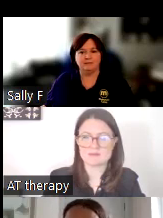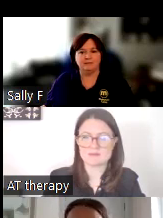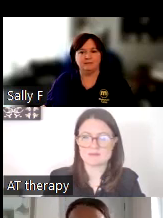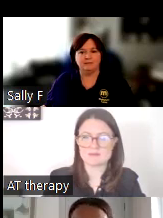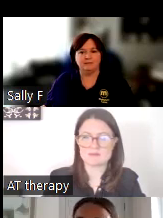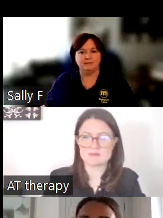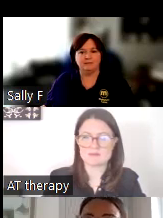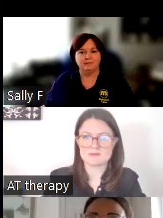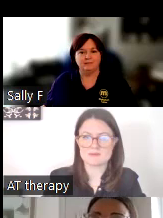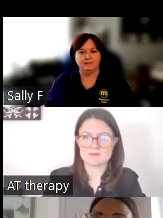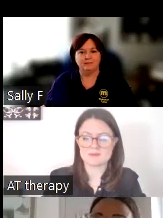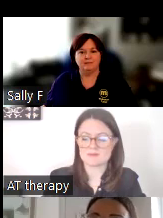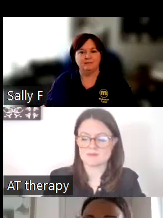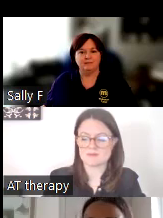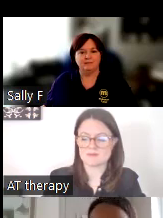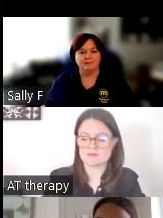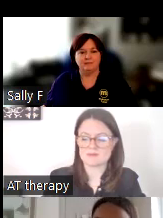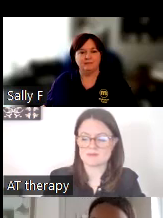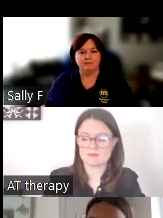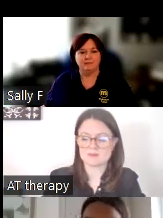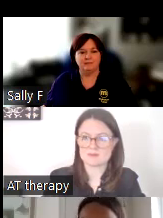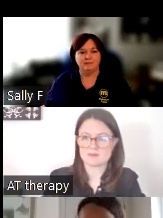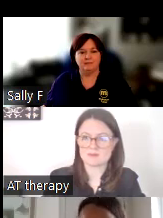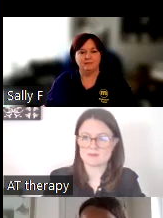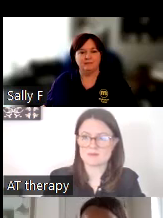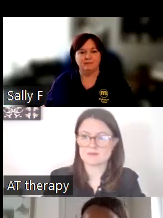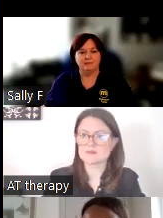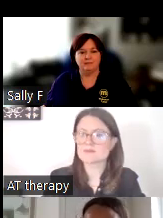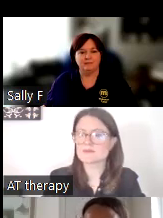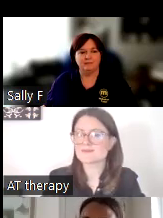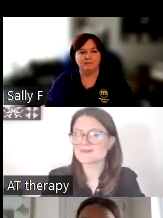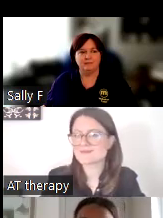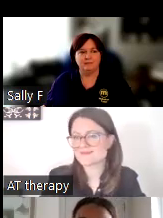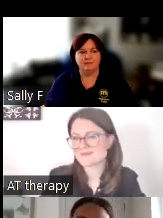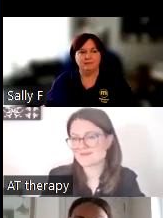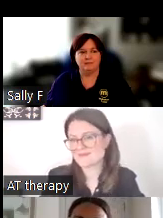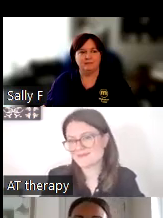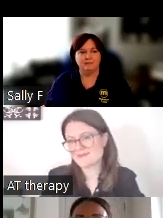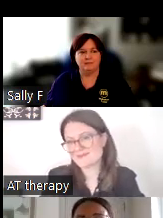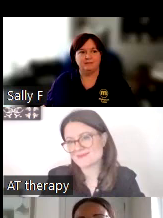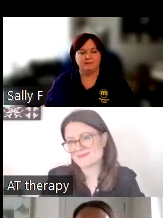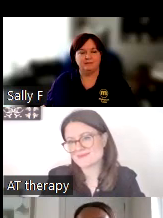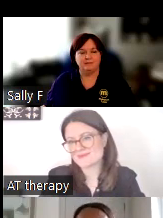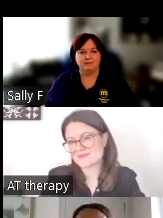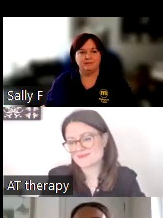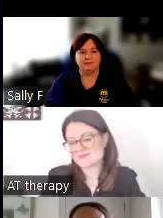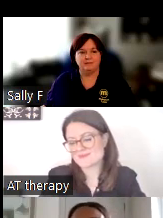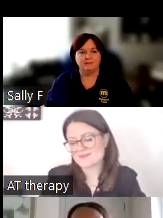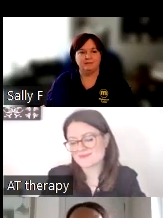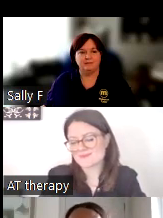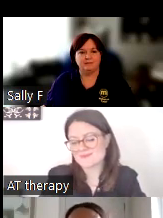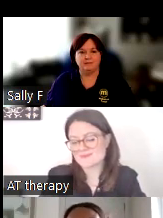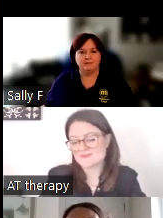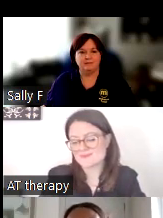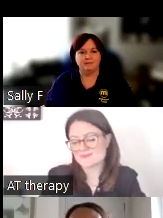for lots of commenting, so to support the children to tell us if they like that animal or if they don't like that animal. We could talk about the colour and the size and